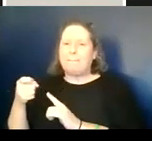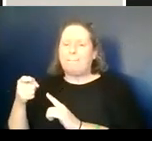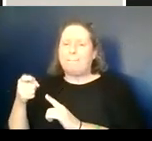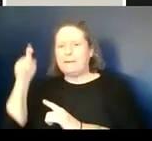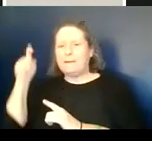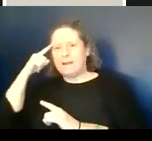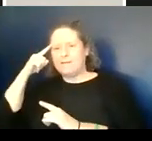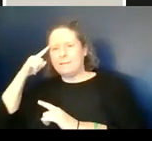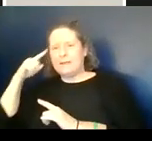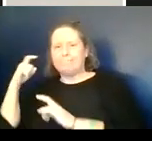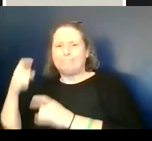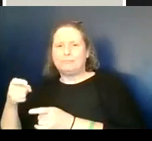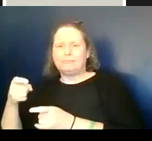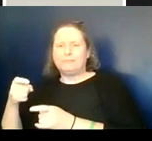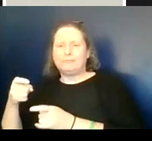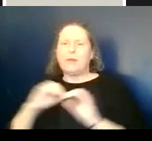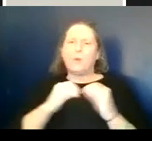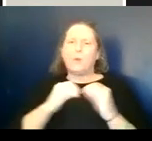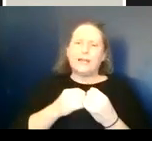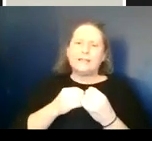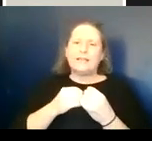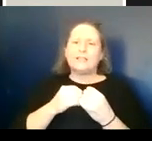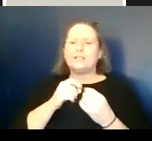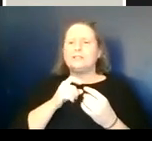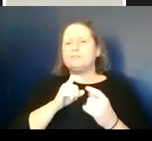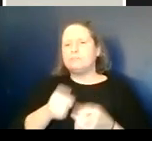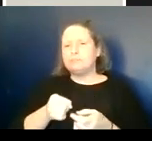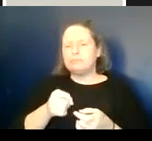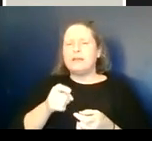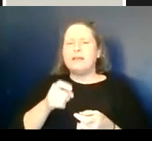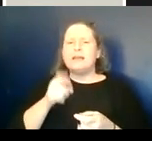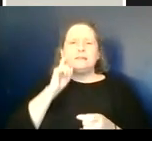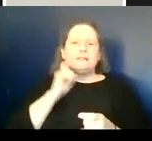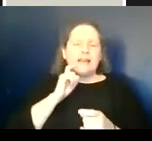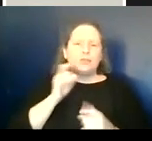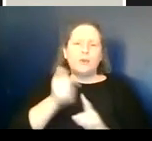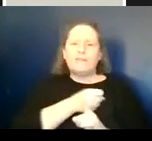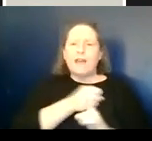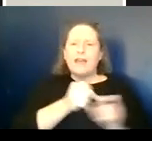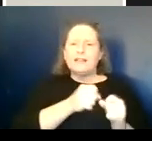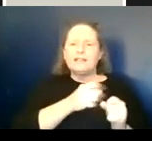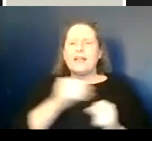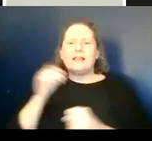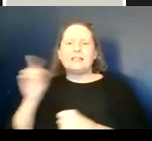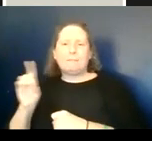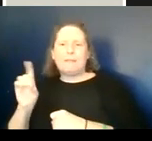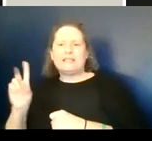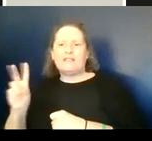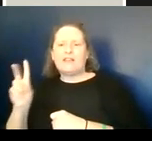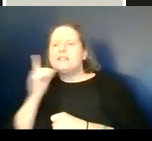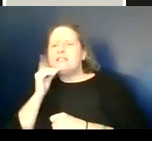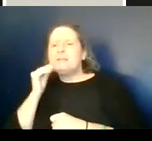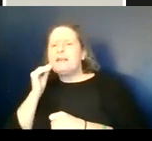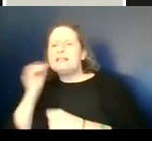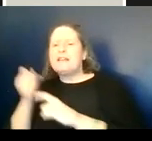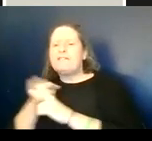the government that fund sexual violence and domestic violence separately, but we know that these things often